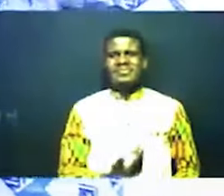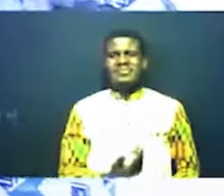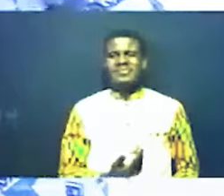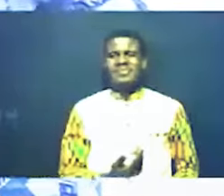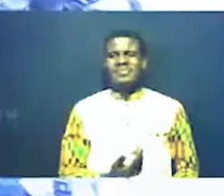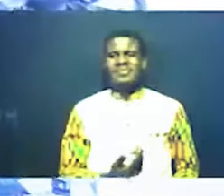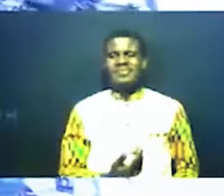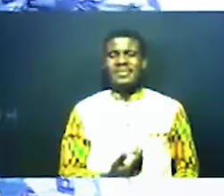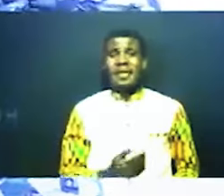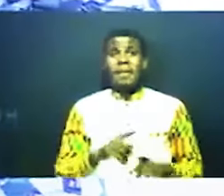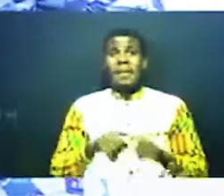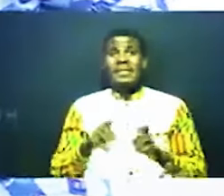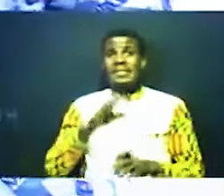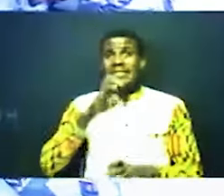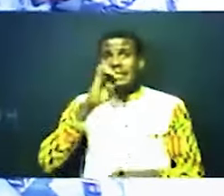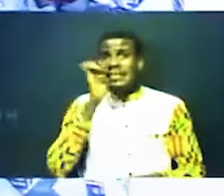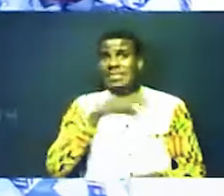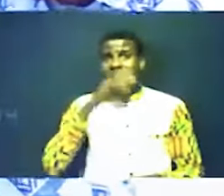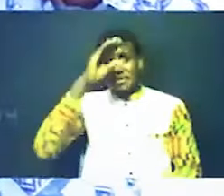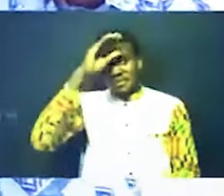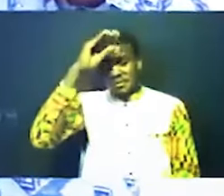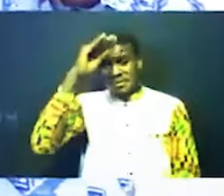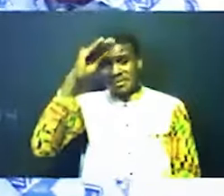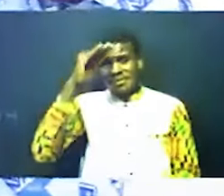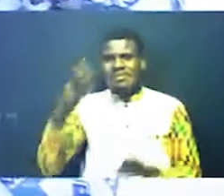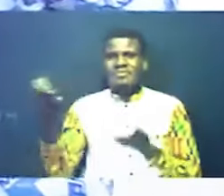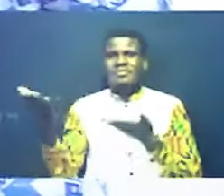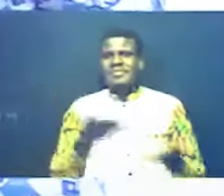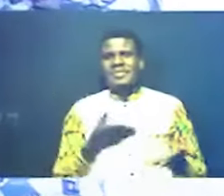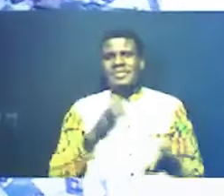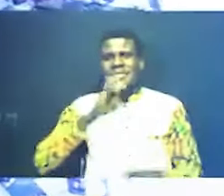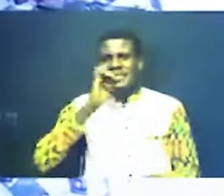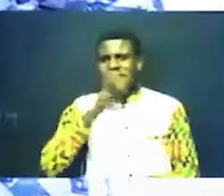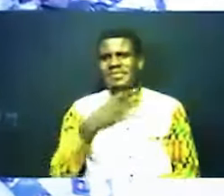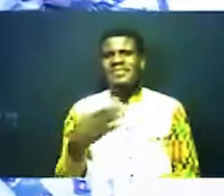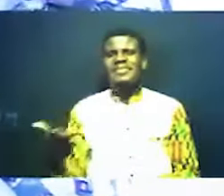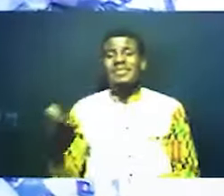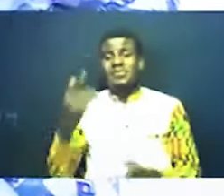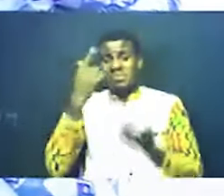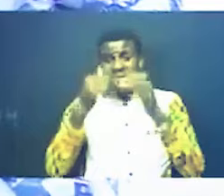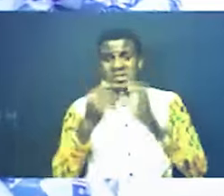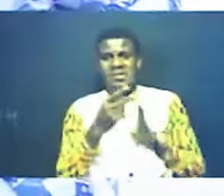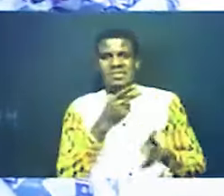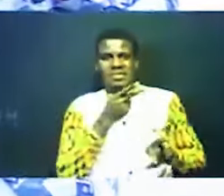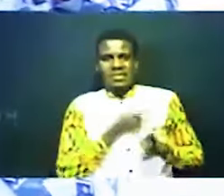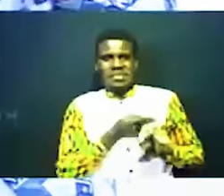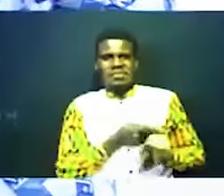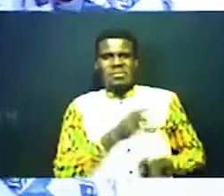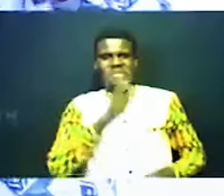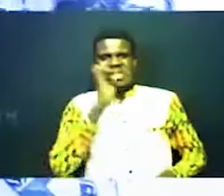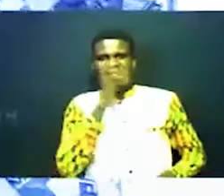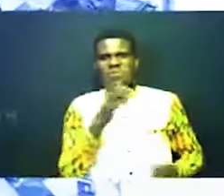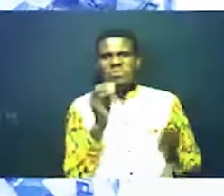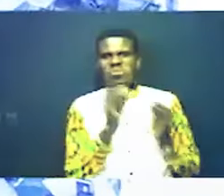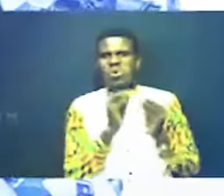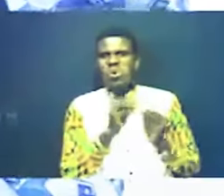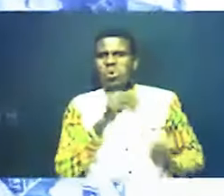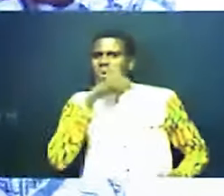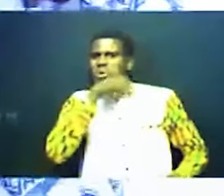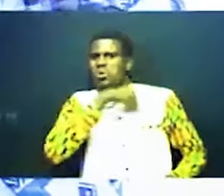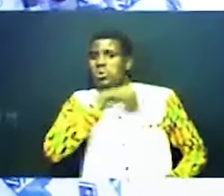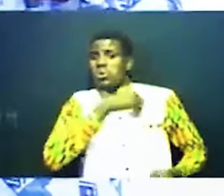And an evil man brings evil things out of the evil stored up in him. So